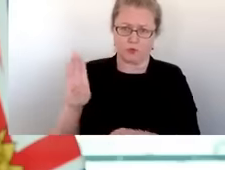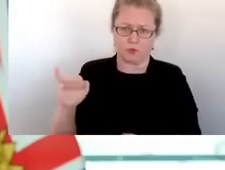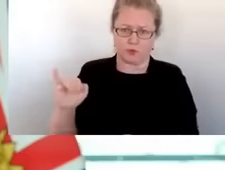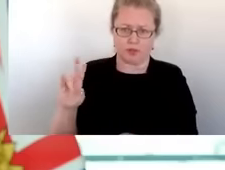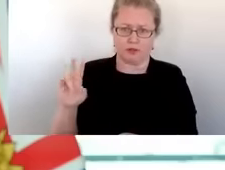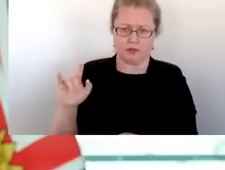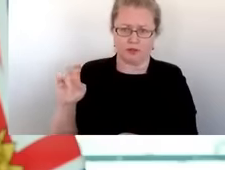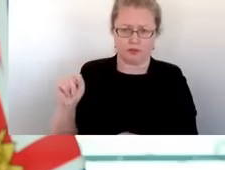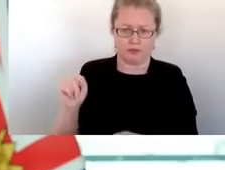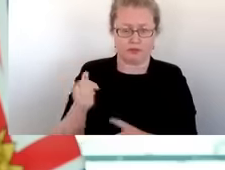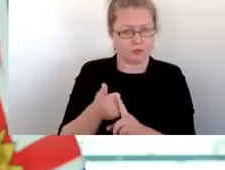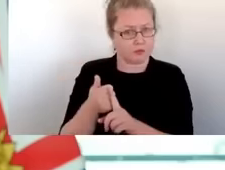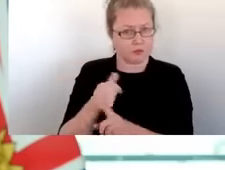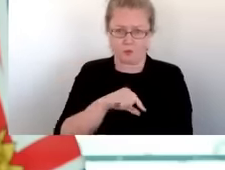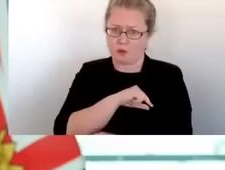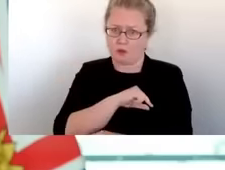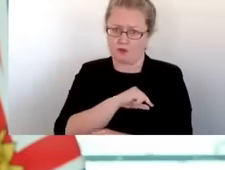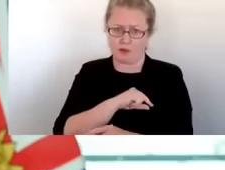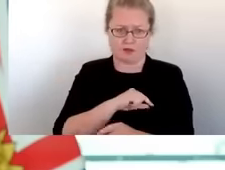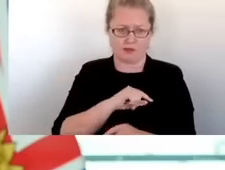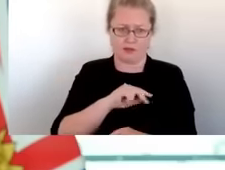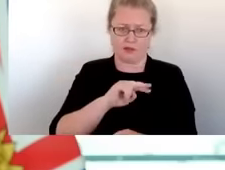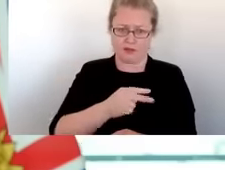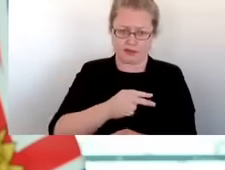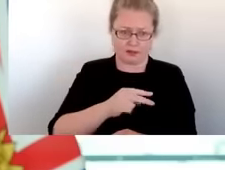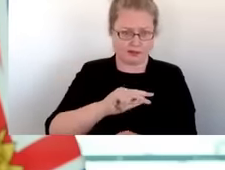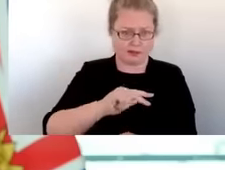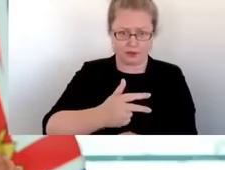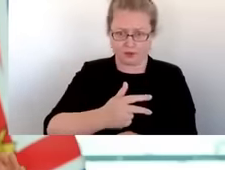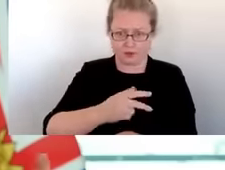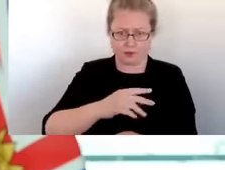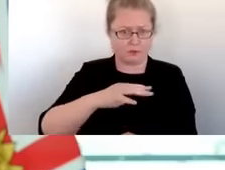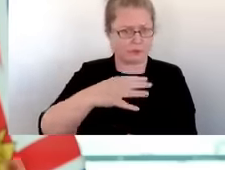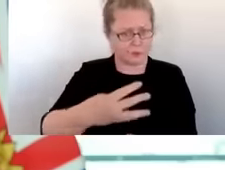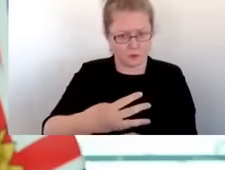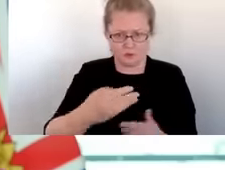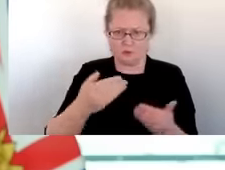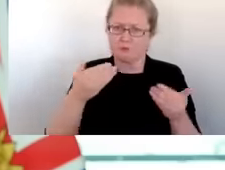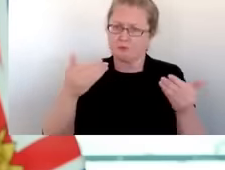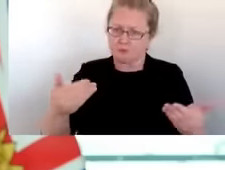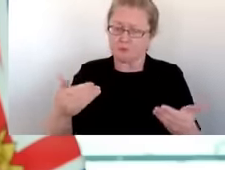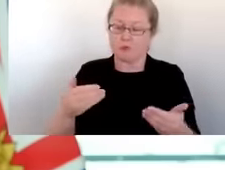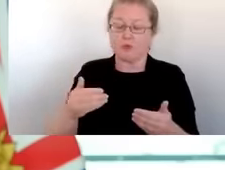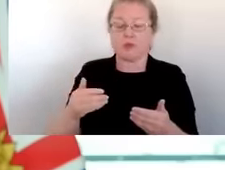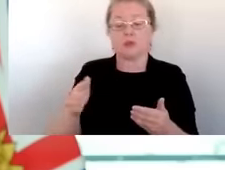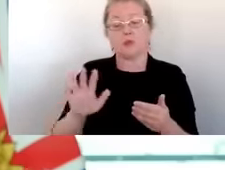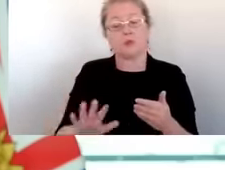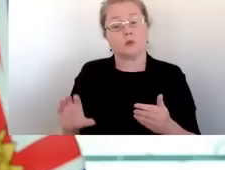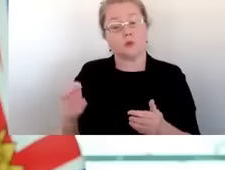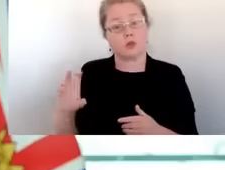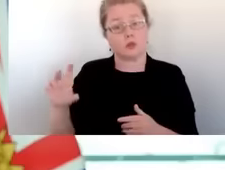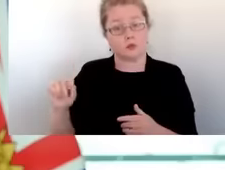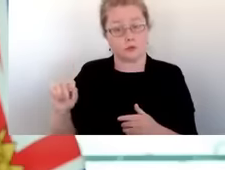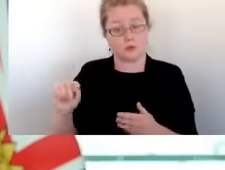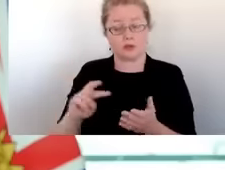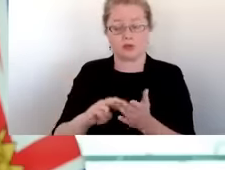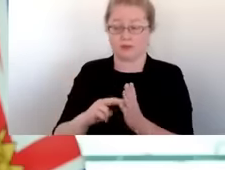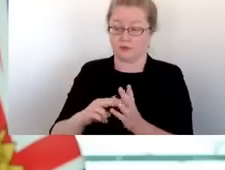were eligible for a dose 4, a second booster. And when we get to October-ish, that'll be